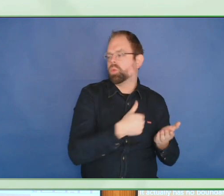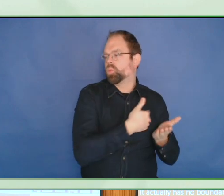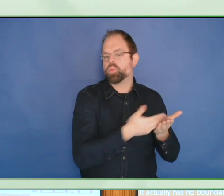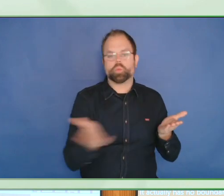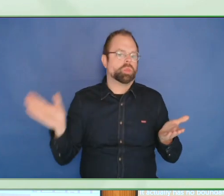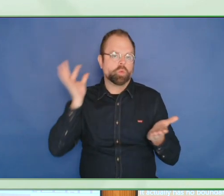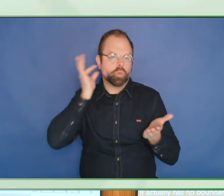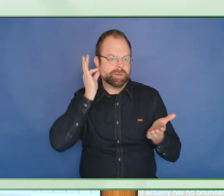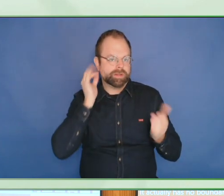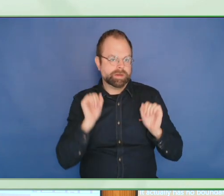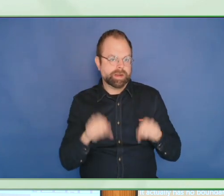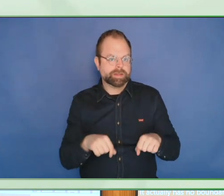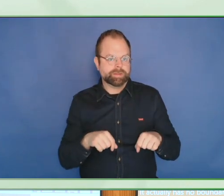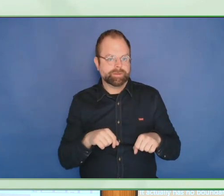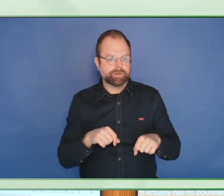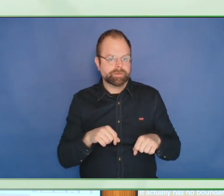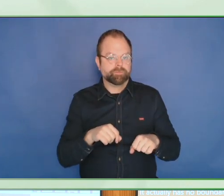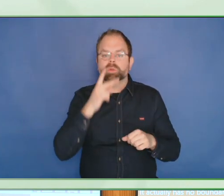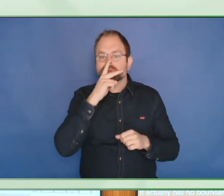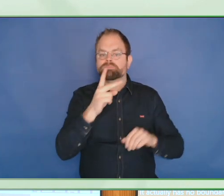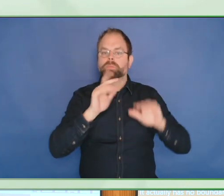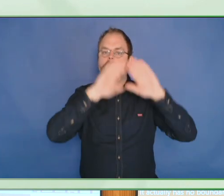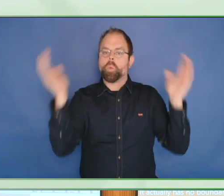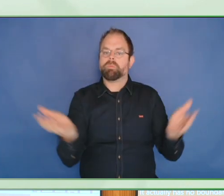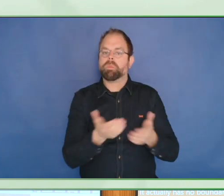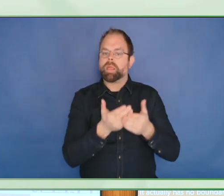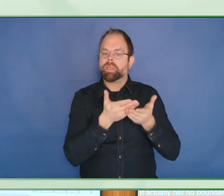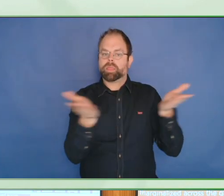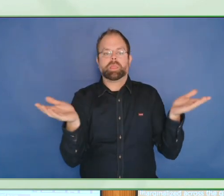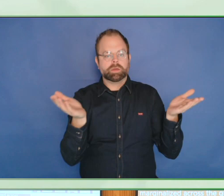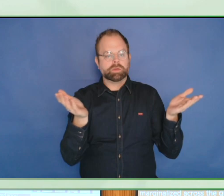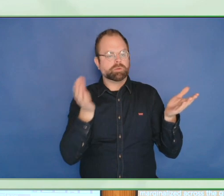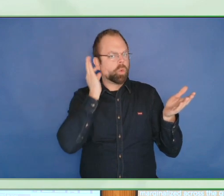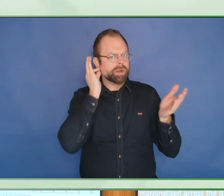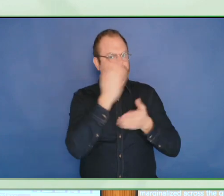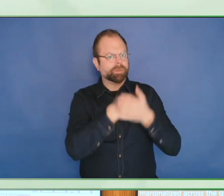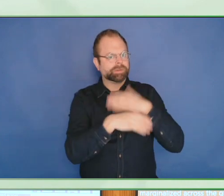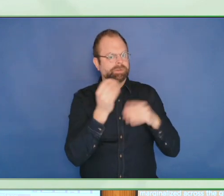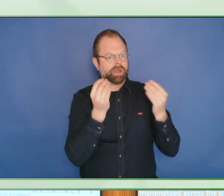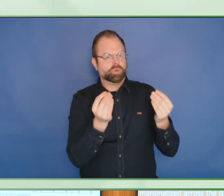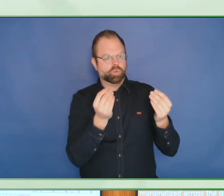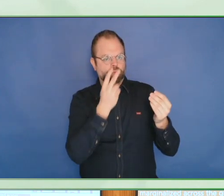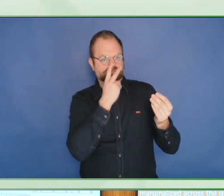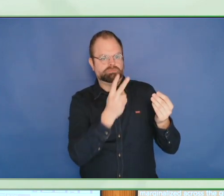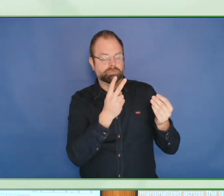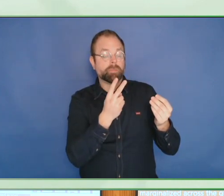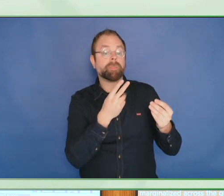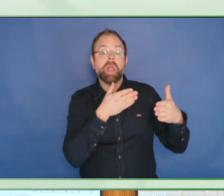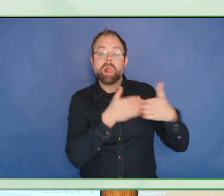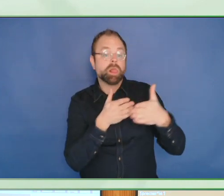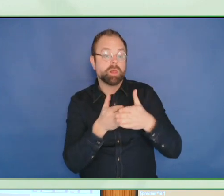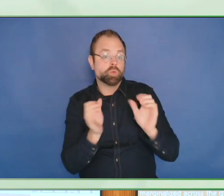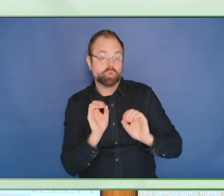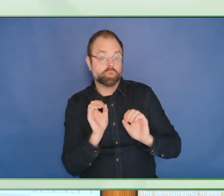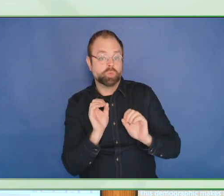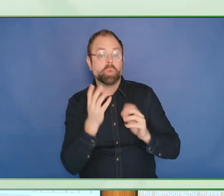globe. This demographic makes up 500 million women worldwide. And even though that's such a large